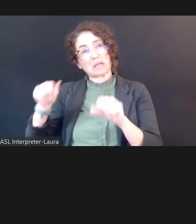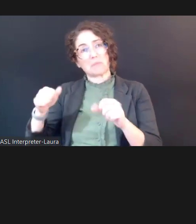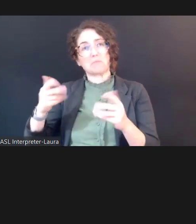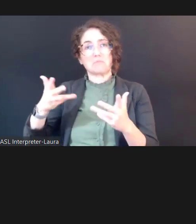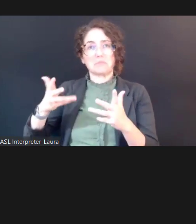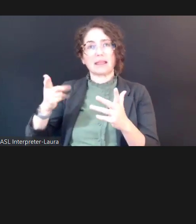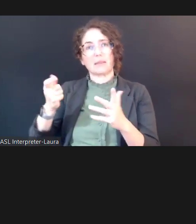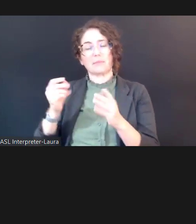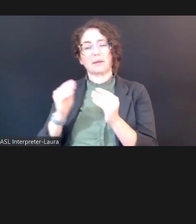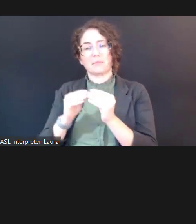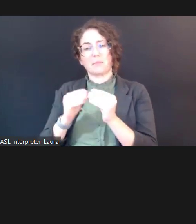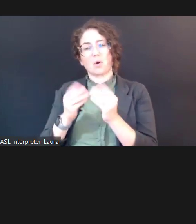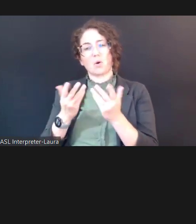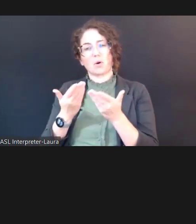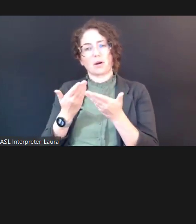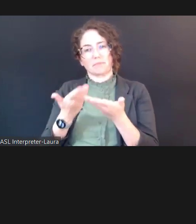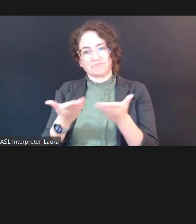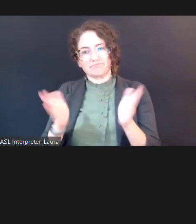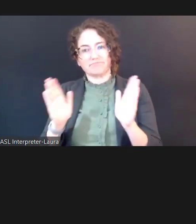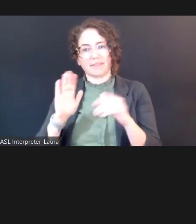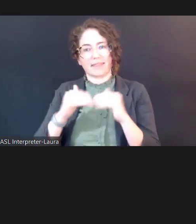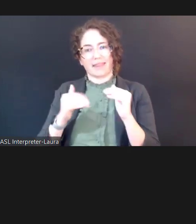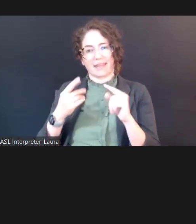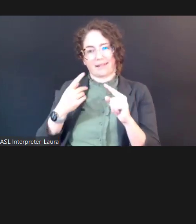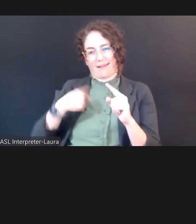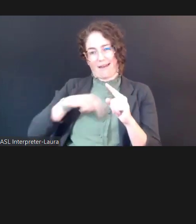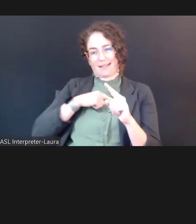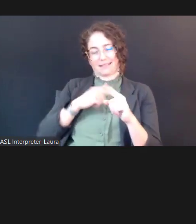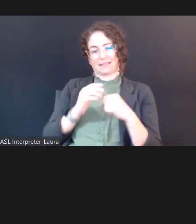bit more forthcoming than we're permitted to be about